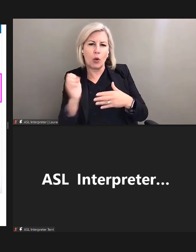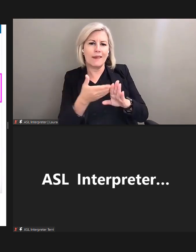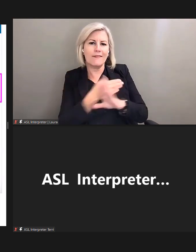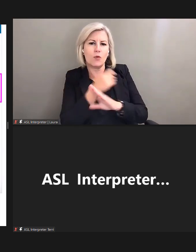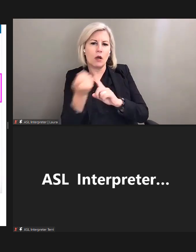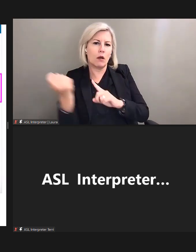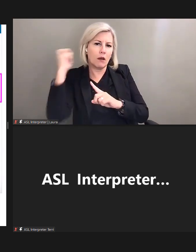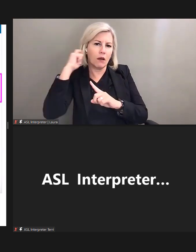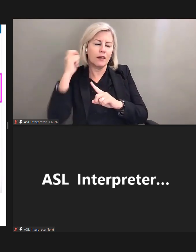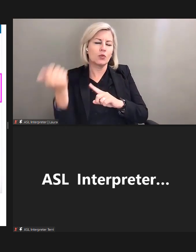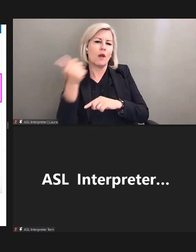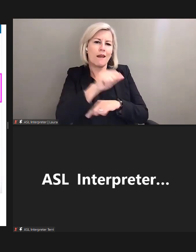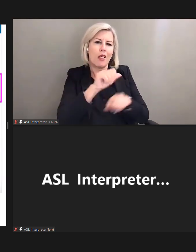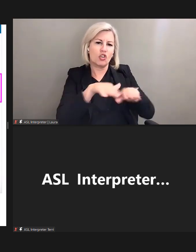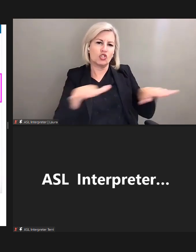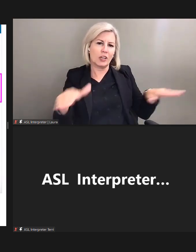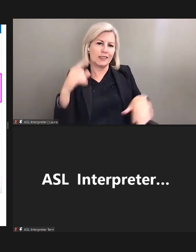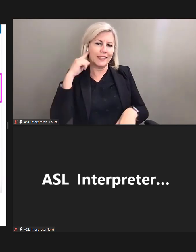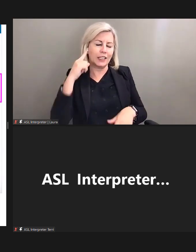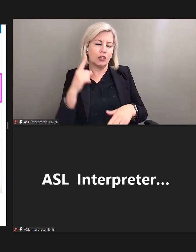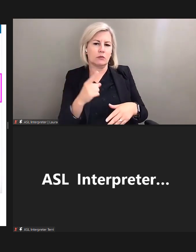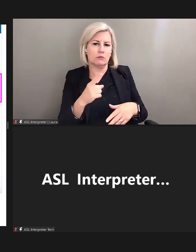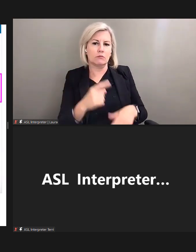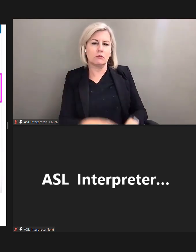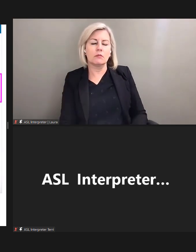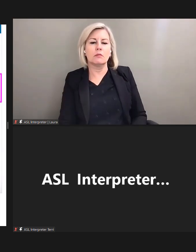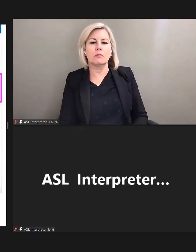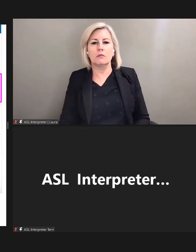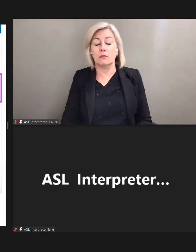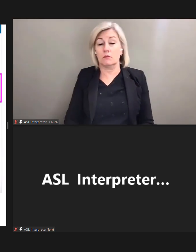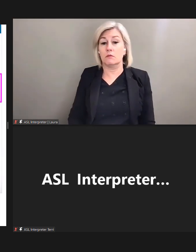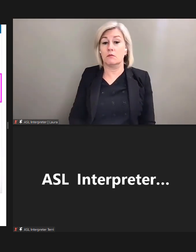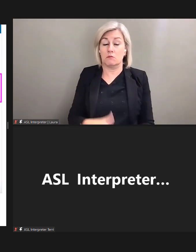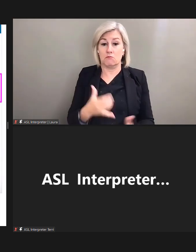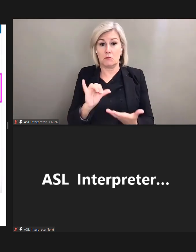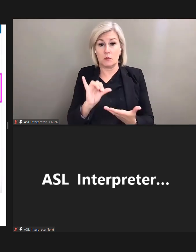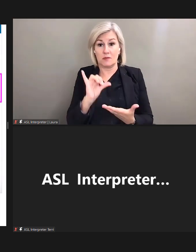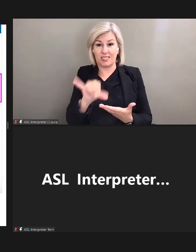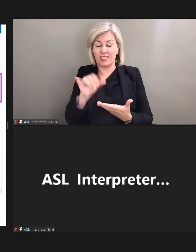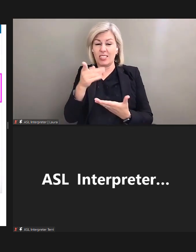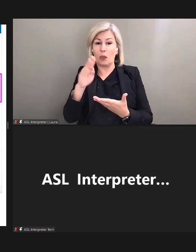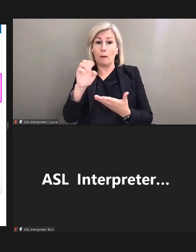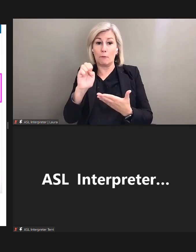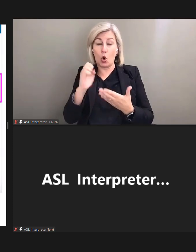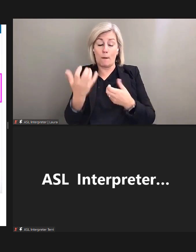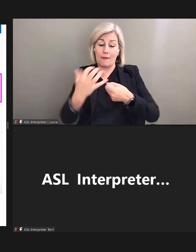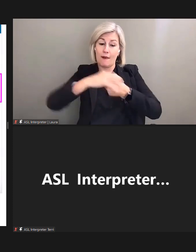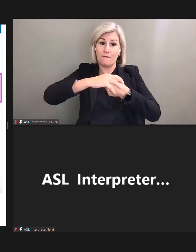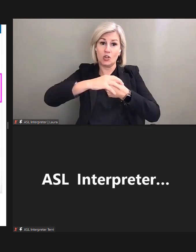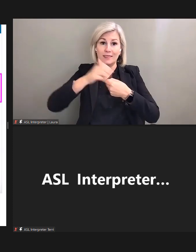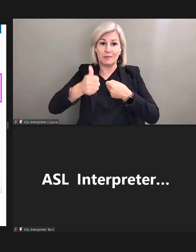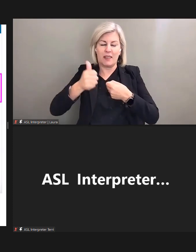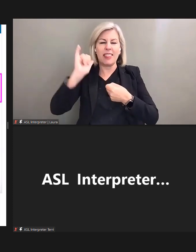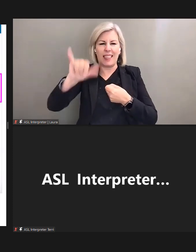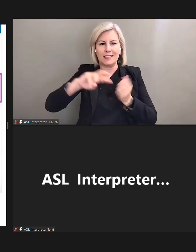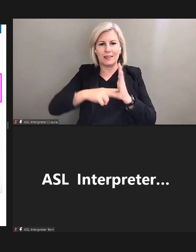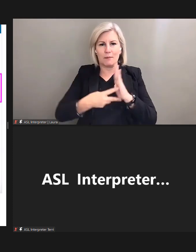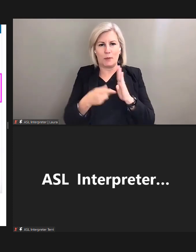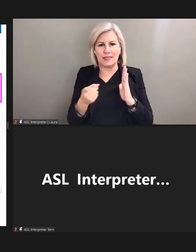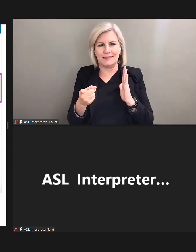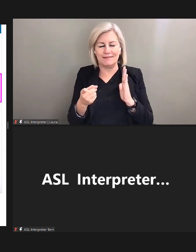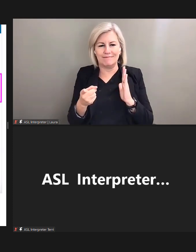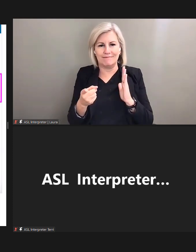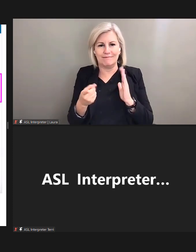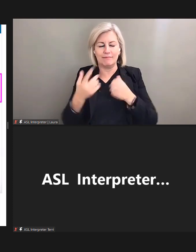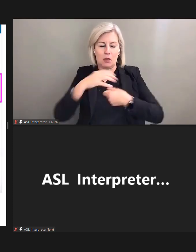it into another child's ear to be screened? And that's what the probe covers themselves are for.